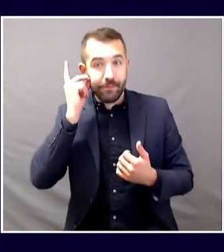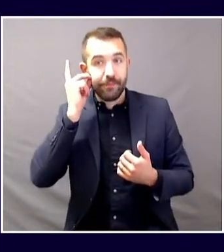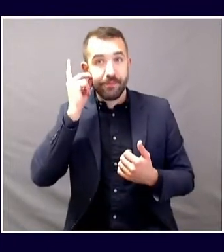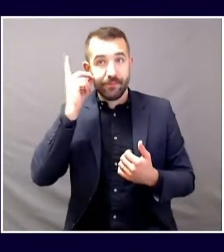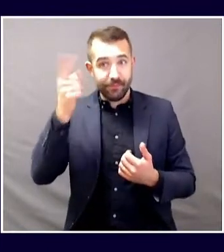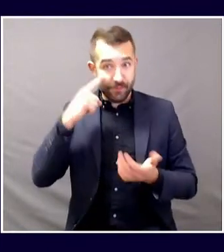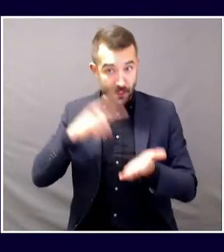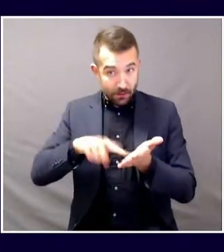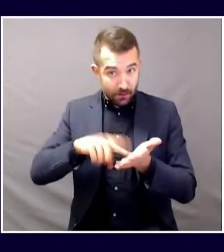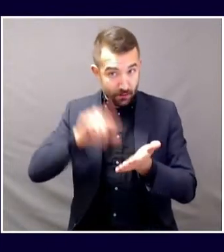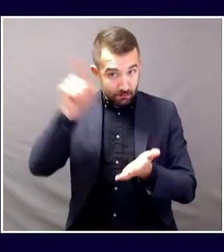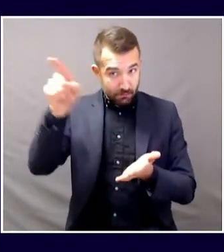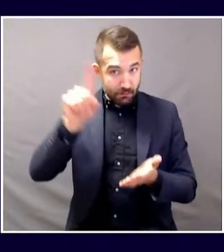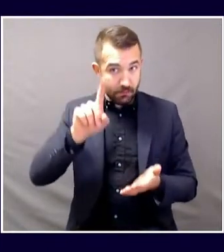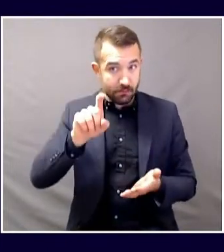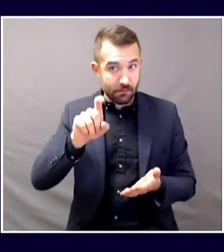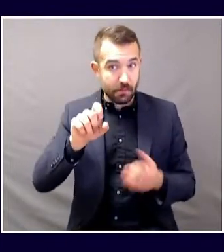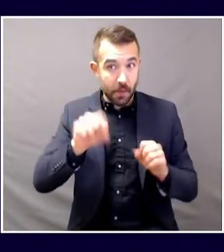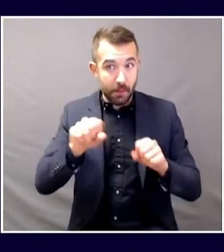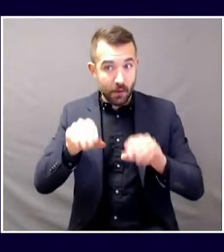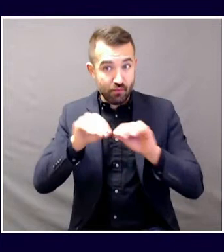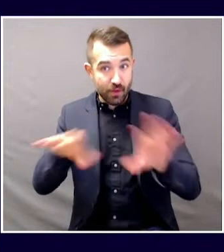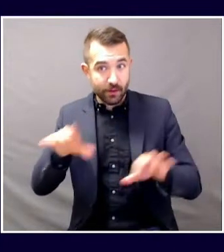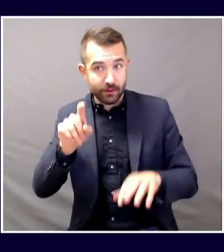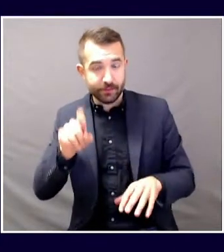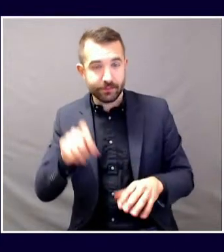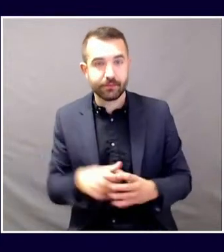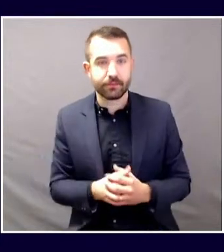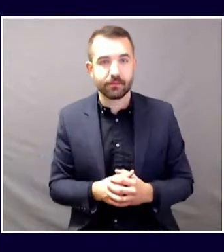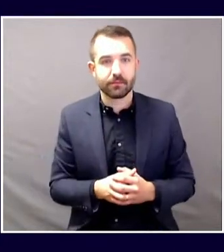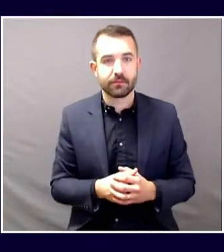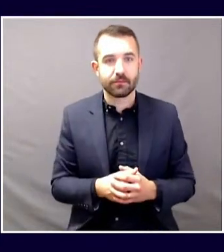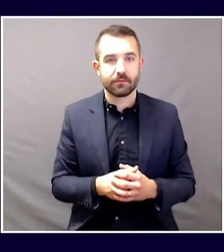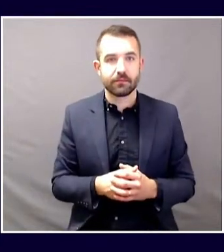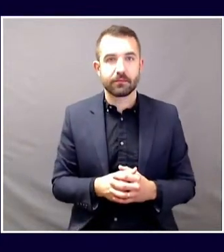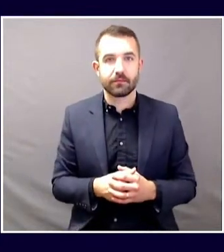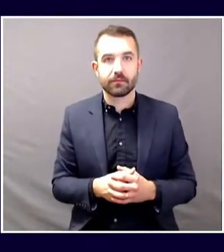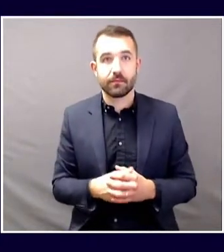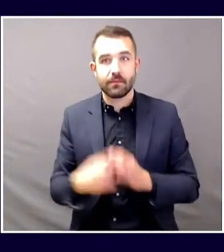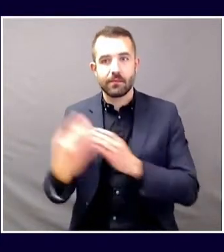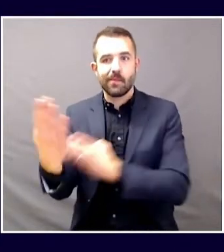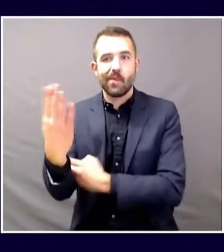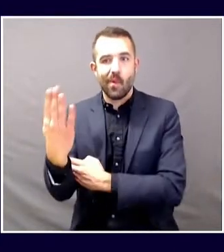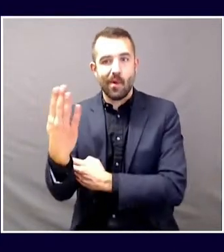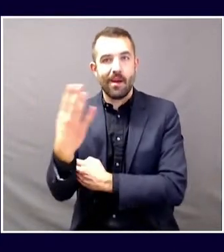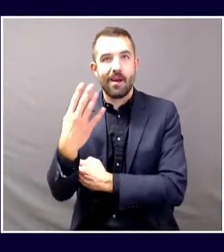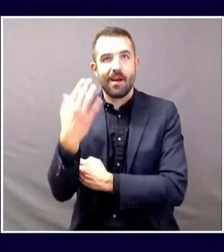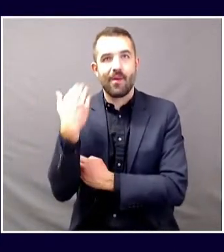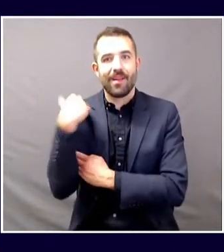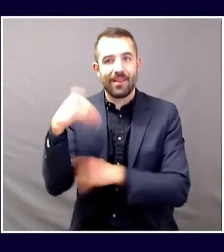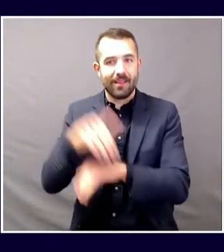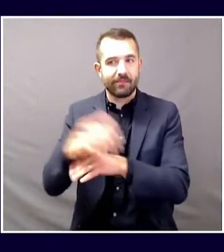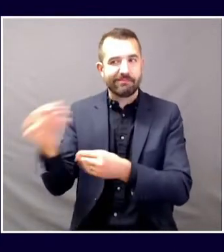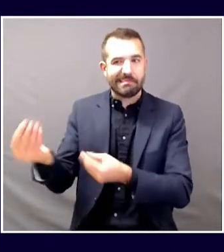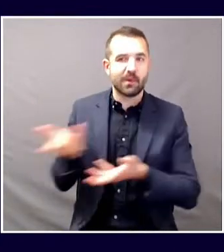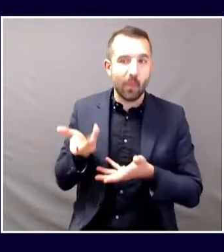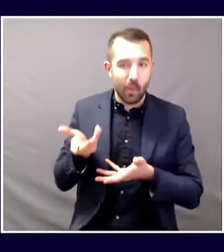Ashley, I have also earlier this morning or late last night was also made aware of those as